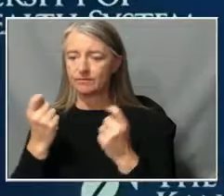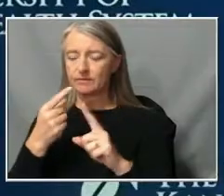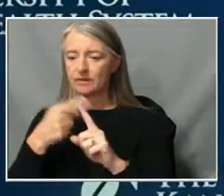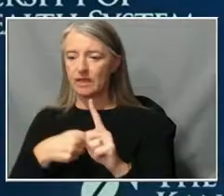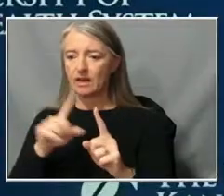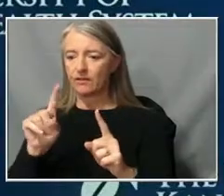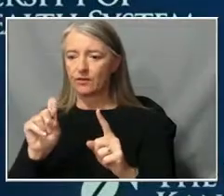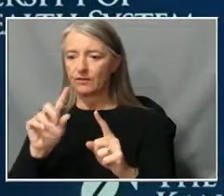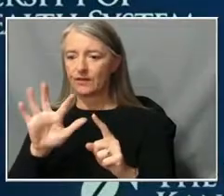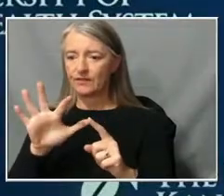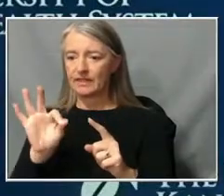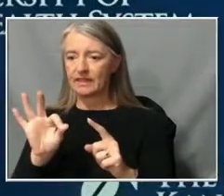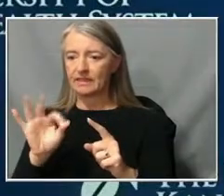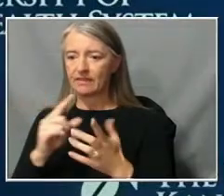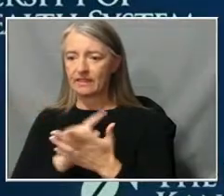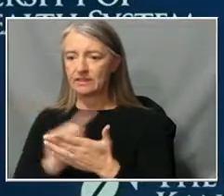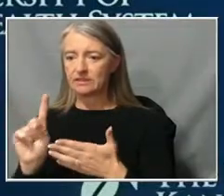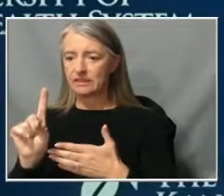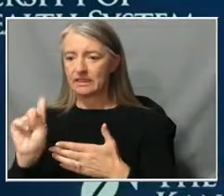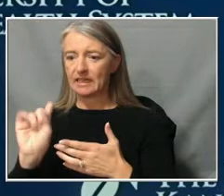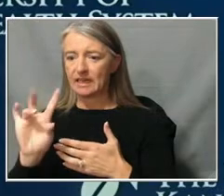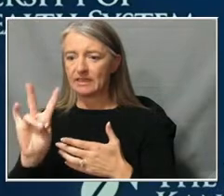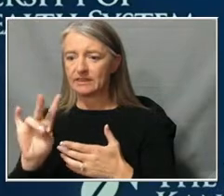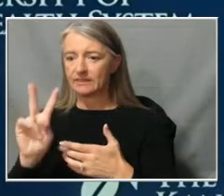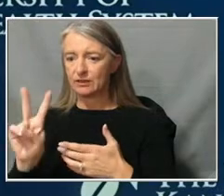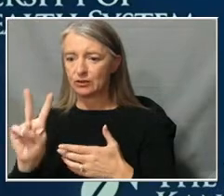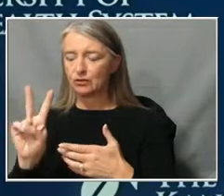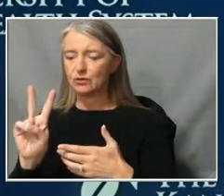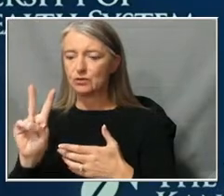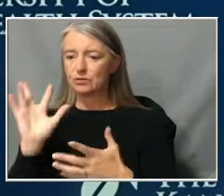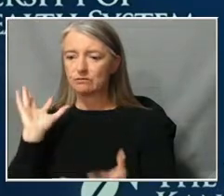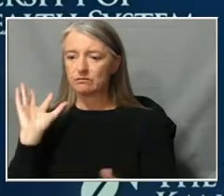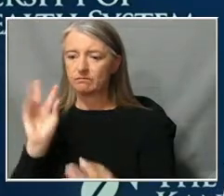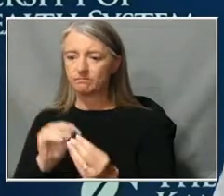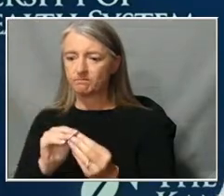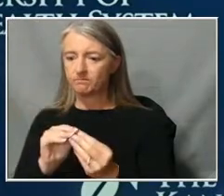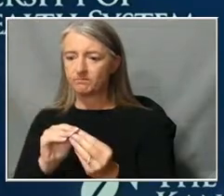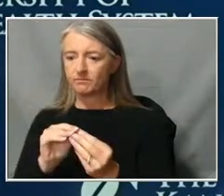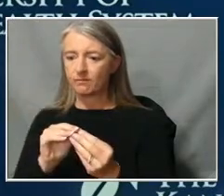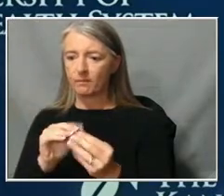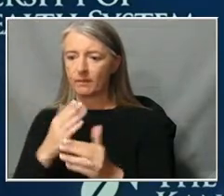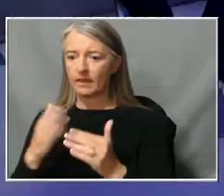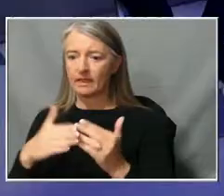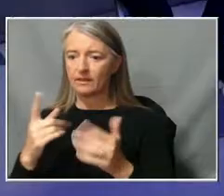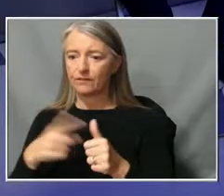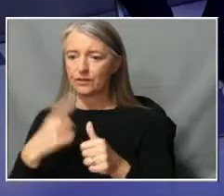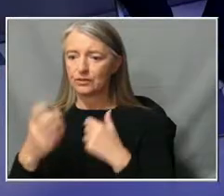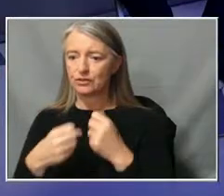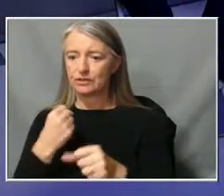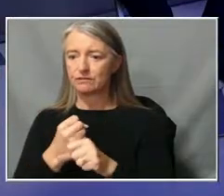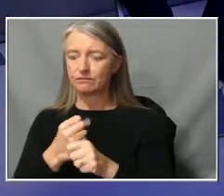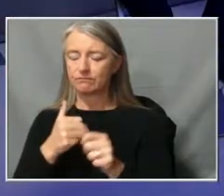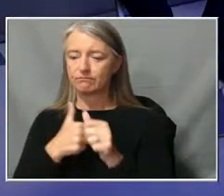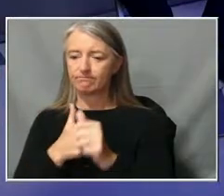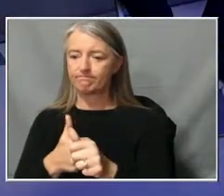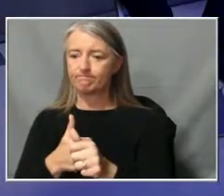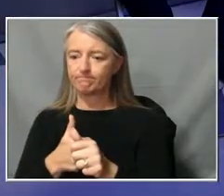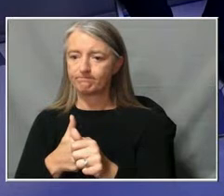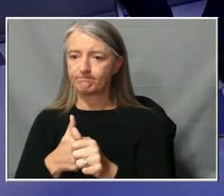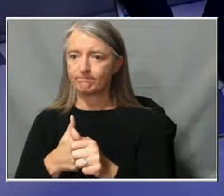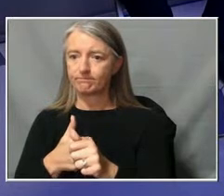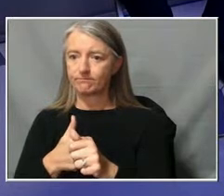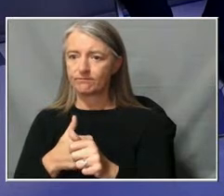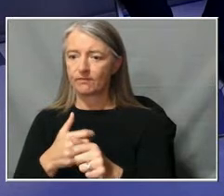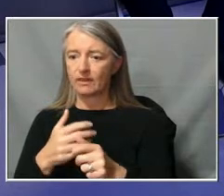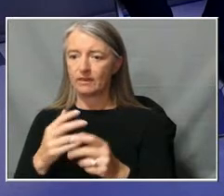as of this week, 172. I think it would be sort of the end of the first year. Right on track. And higher